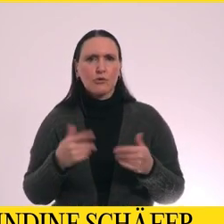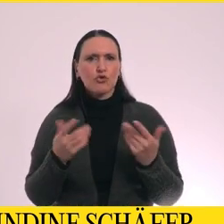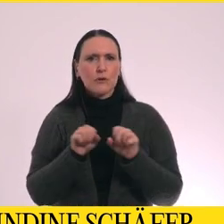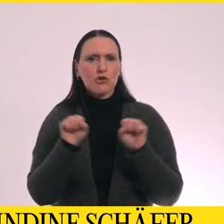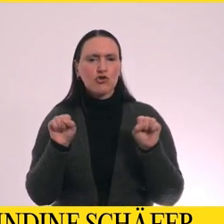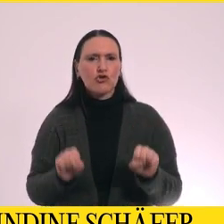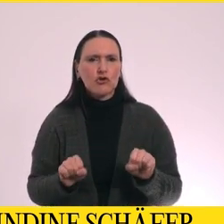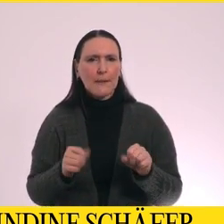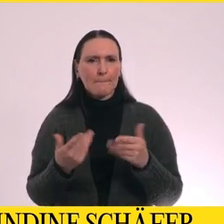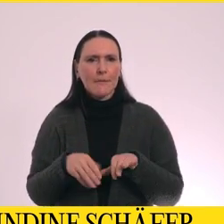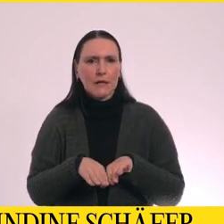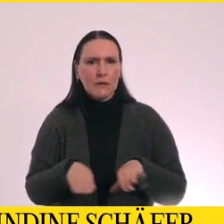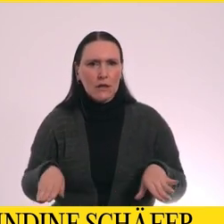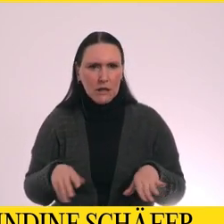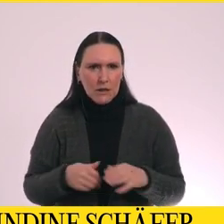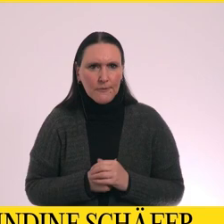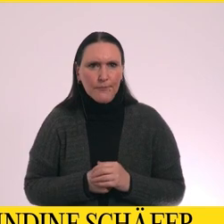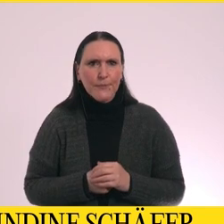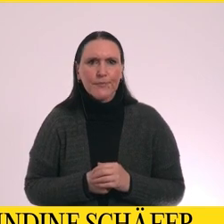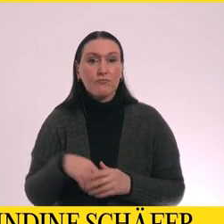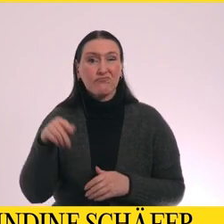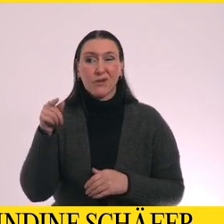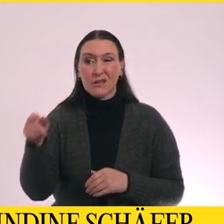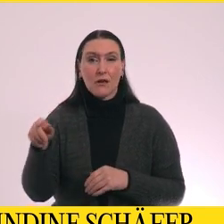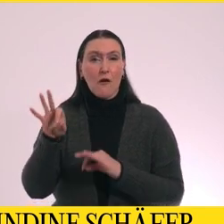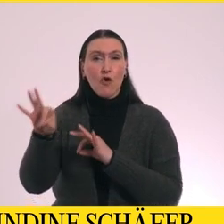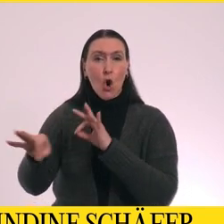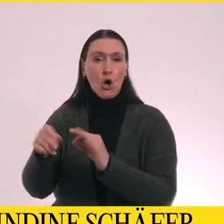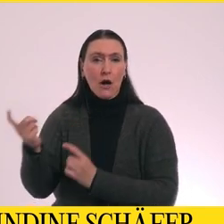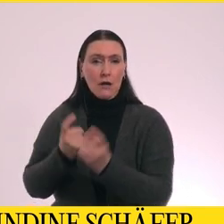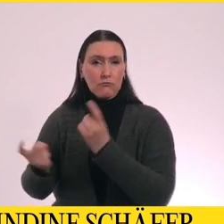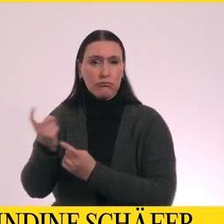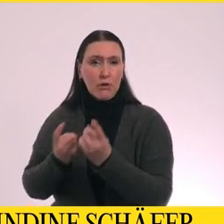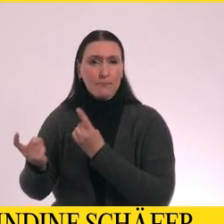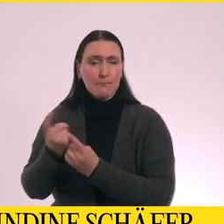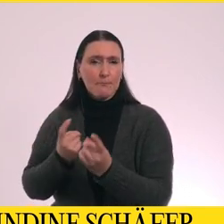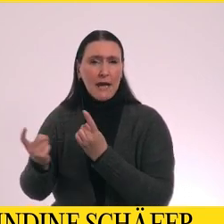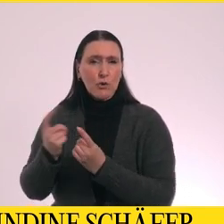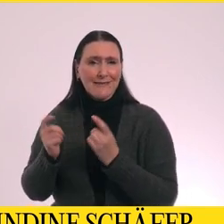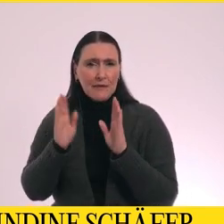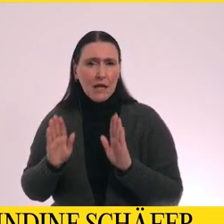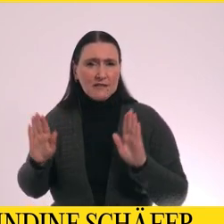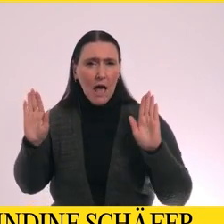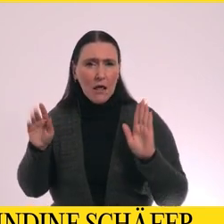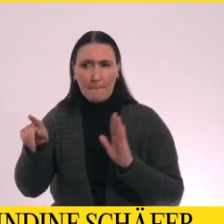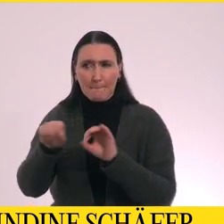based on it's like lower quality healthcare in comparison with the Danish system, but